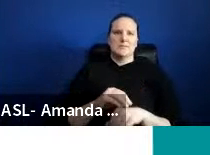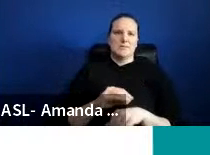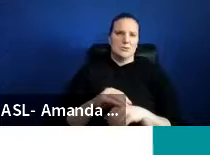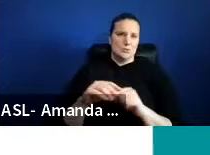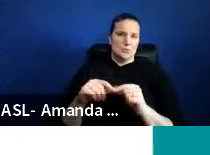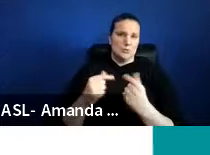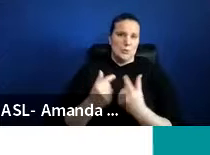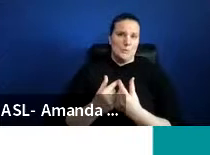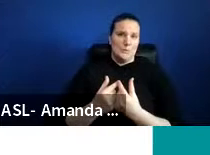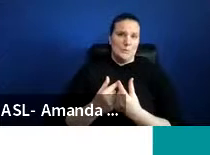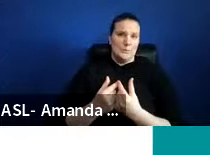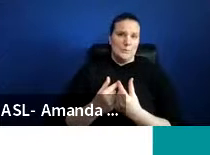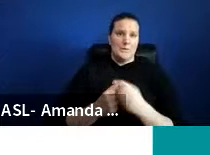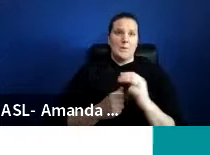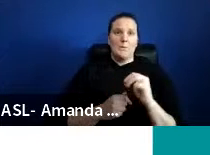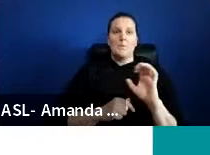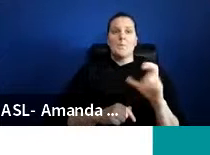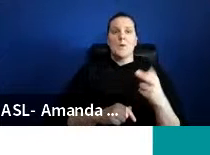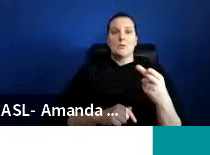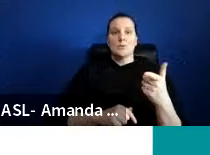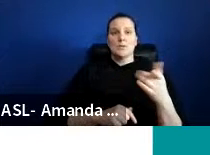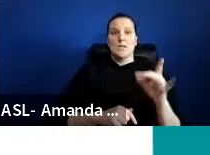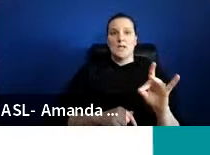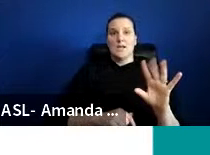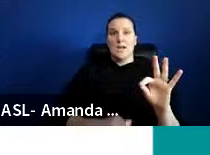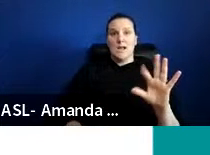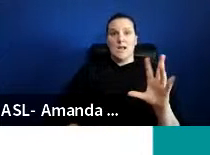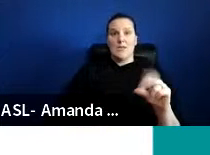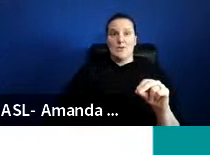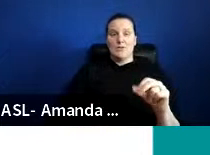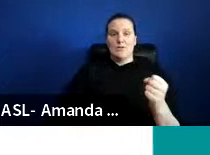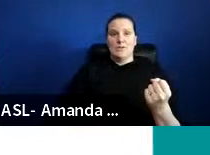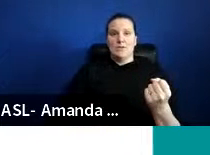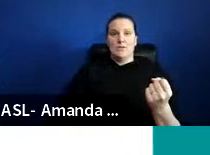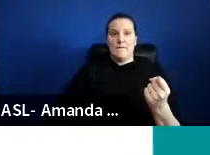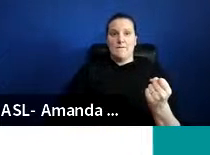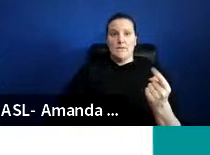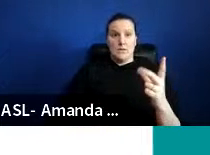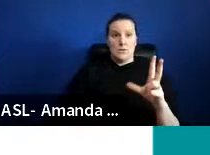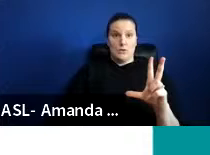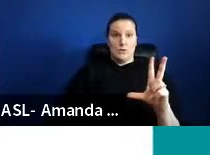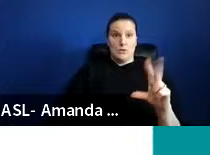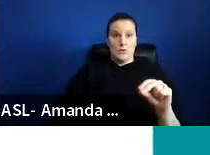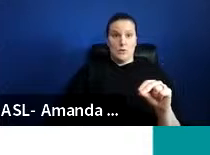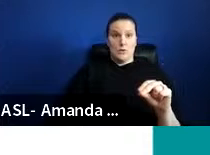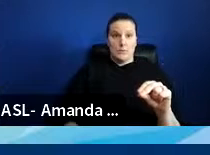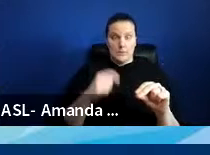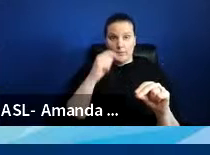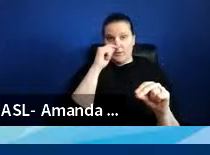meeting on March 28th from 9:30 to 11:30. Next slide.